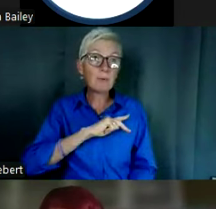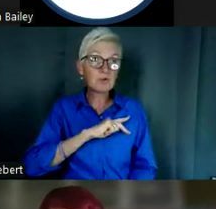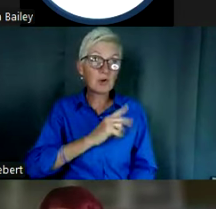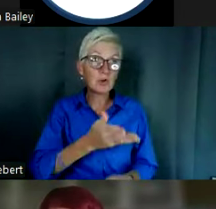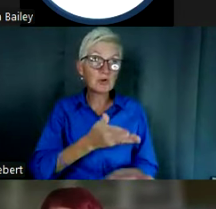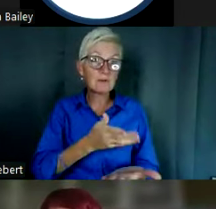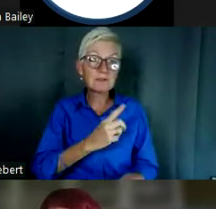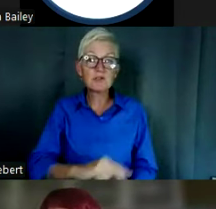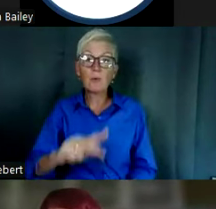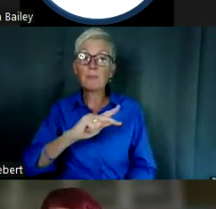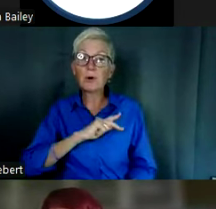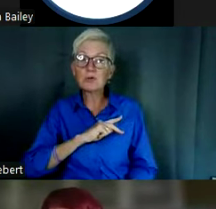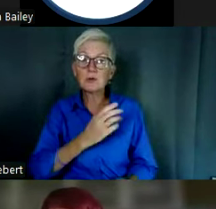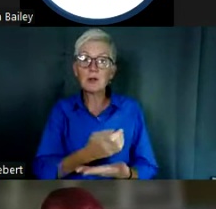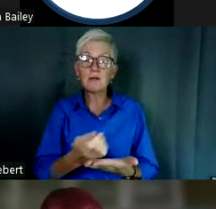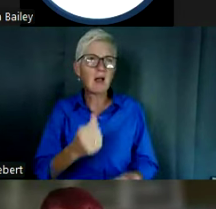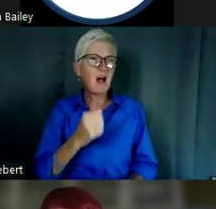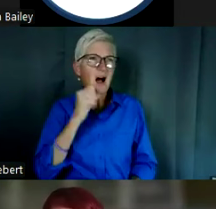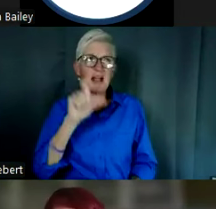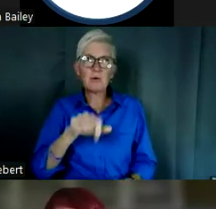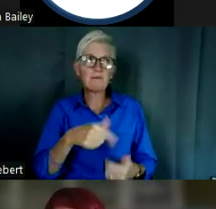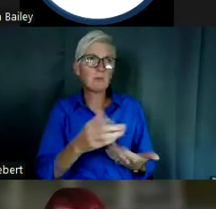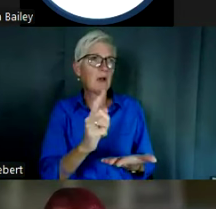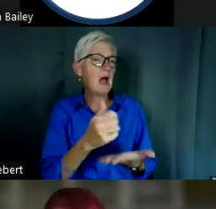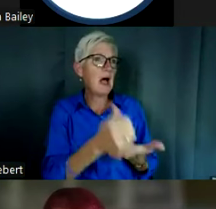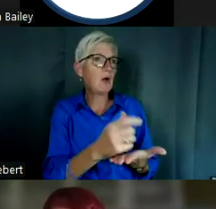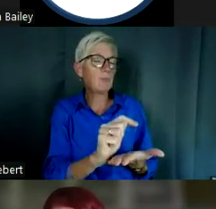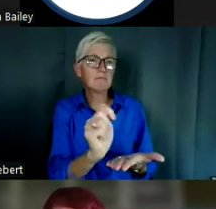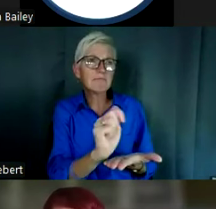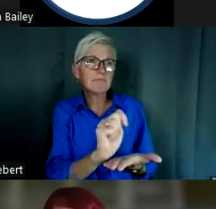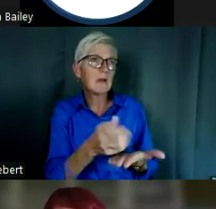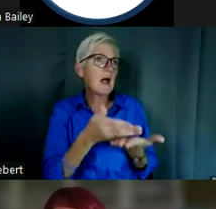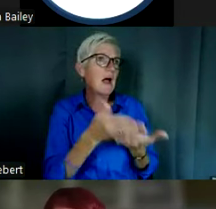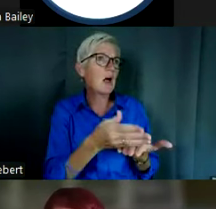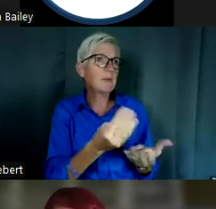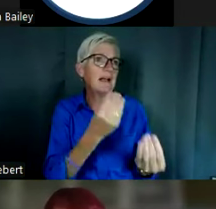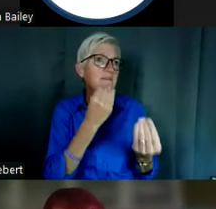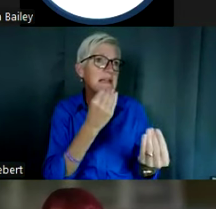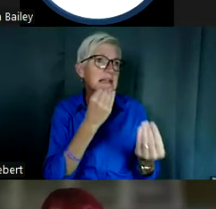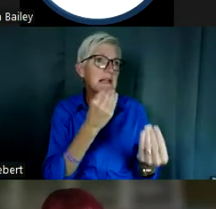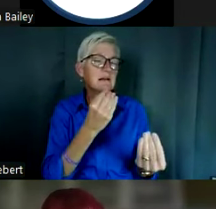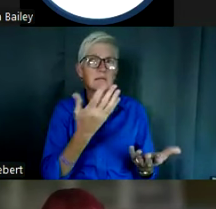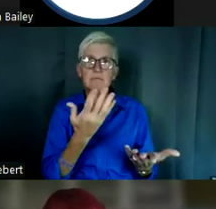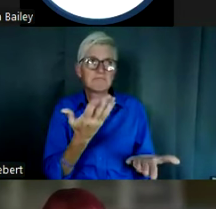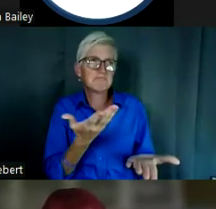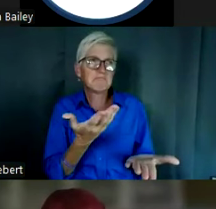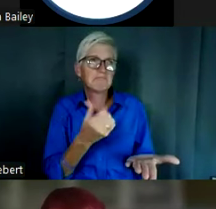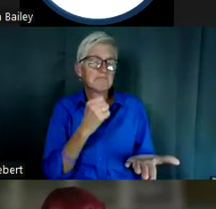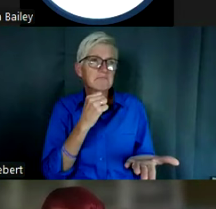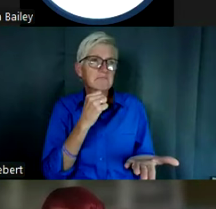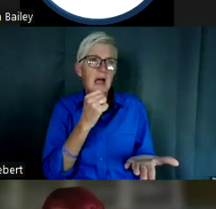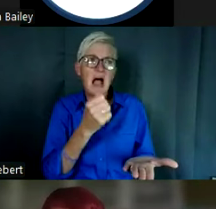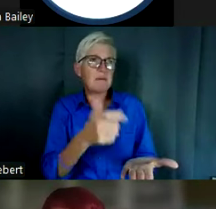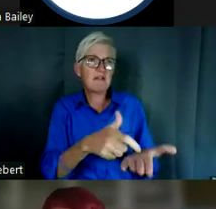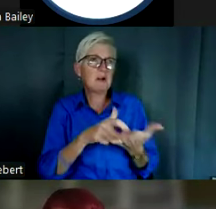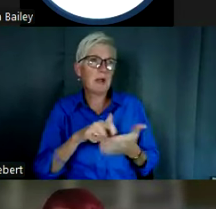toileting assistance. I'm not required to provide feeding or nutrition to somebody. I'm not required to administer